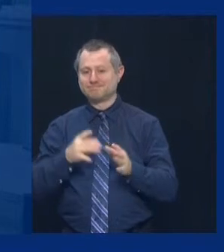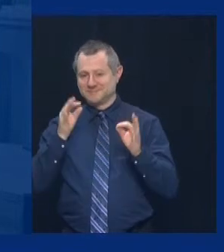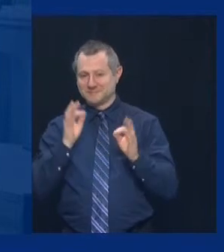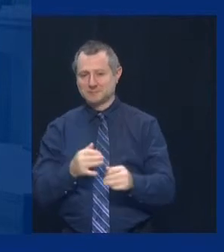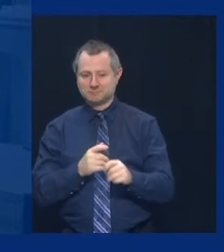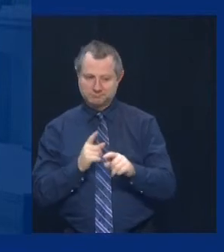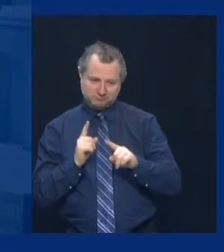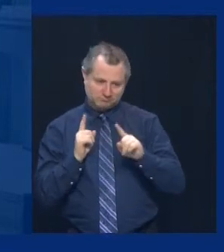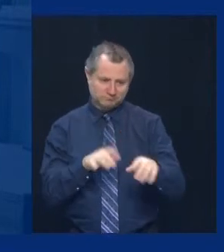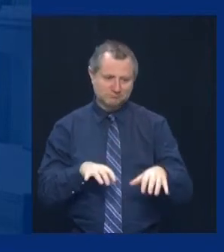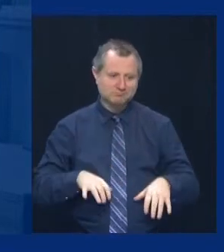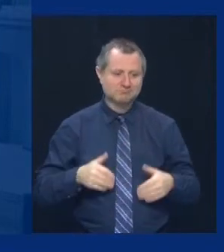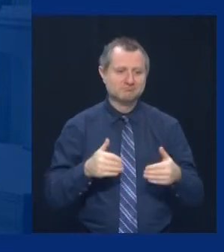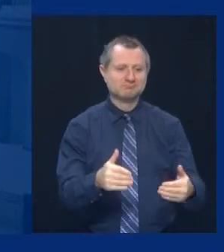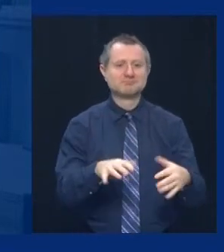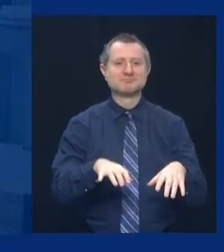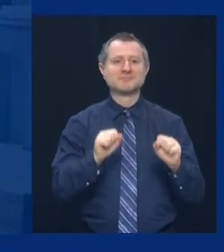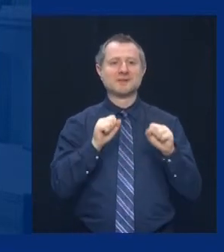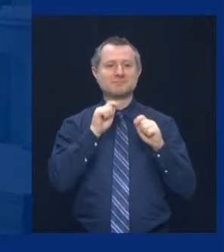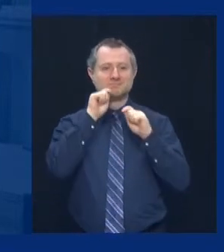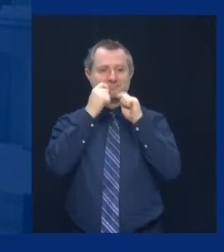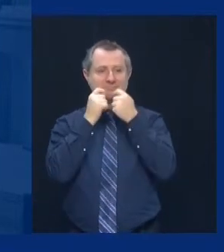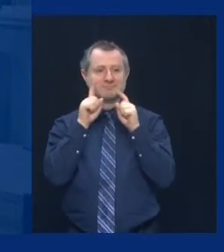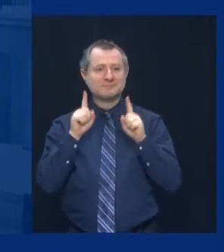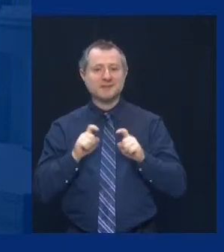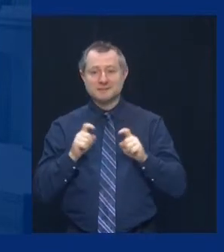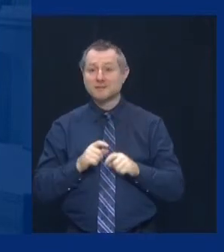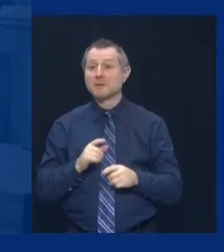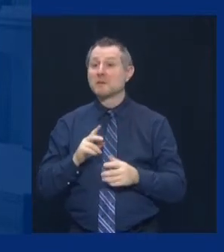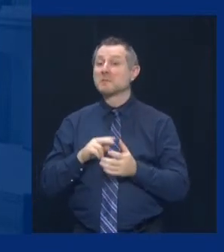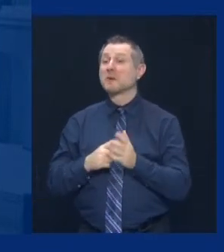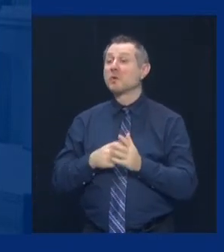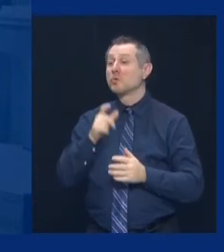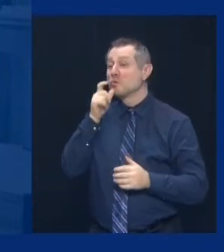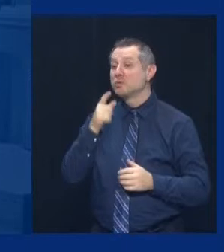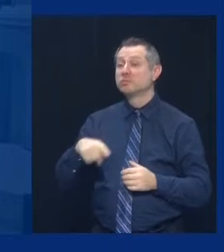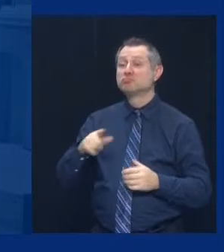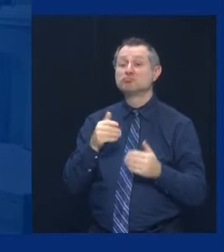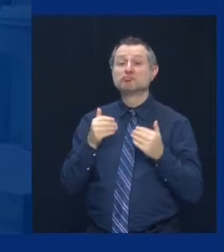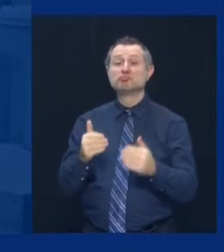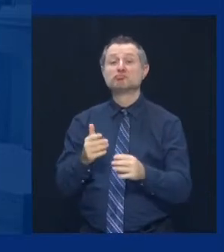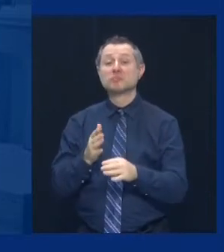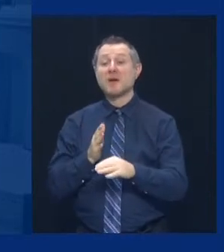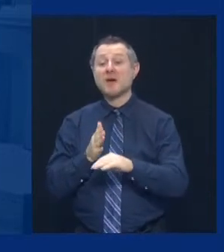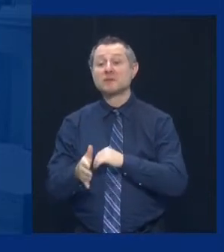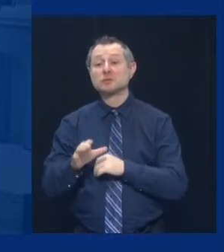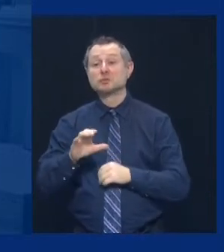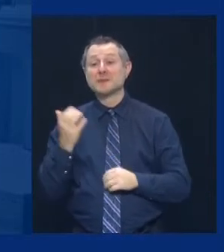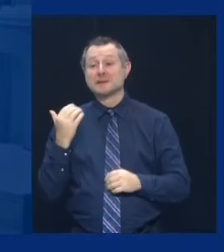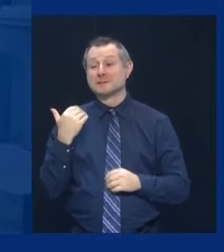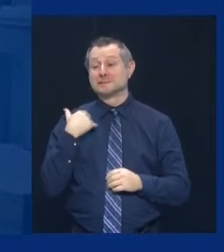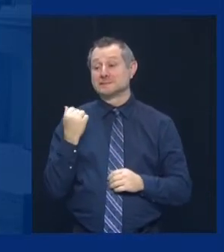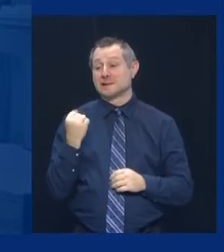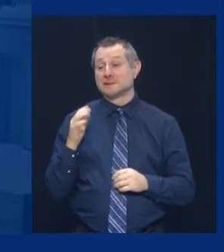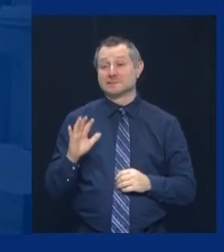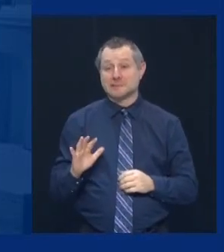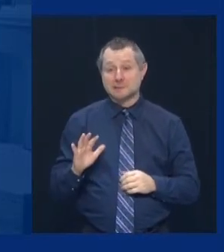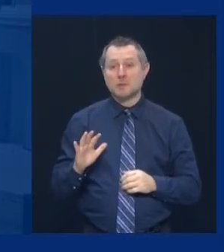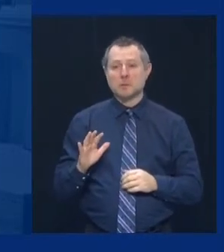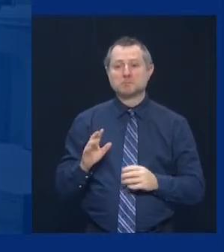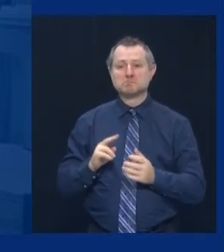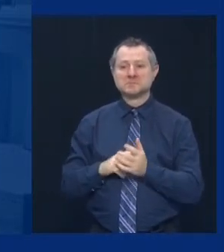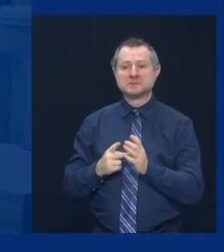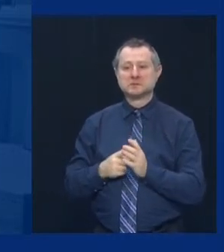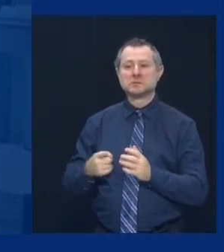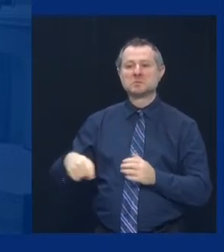to get a test after Christmas over this past weekend?